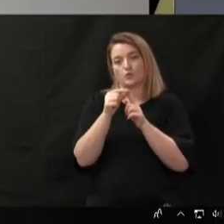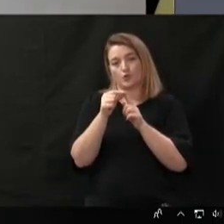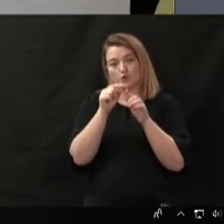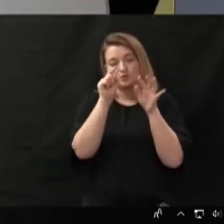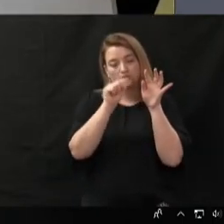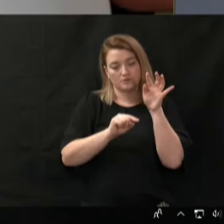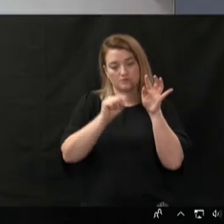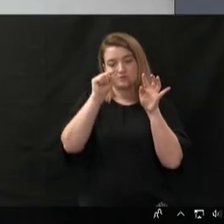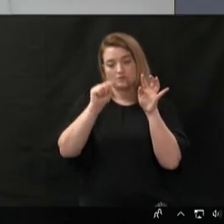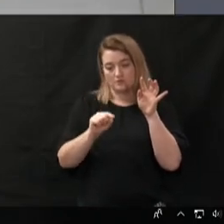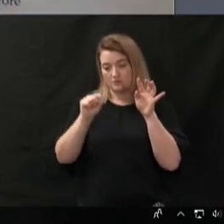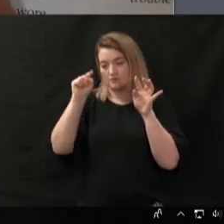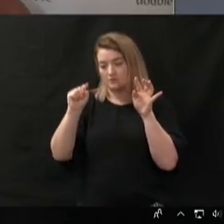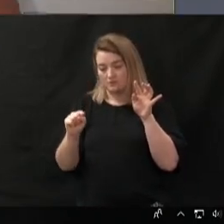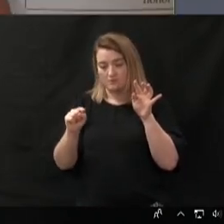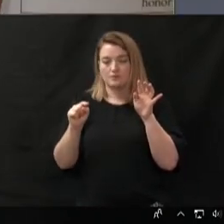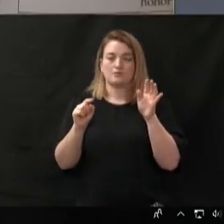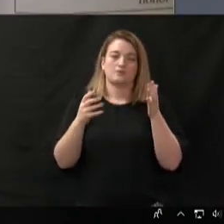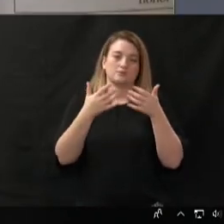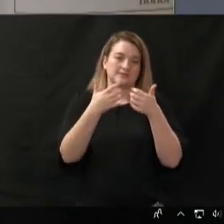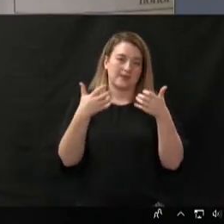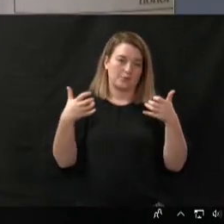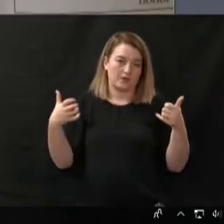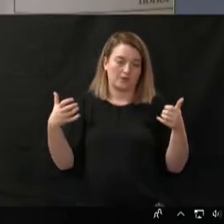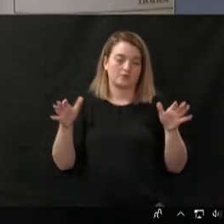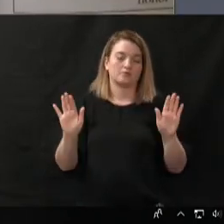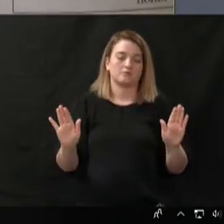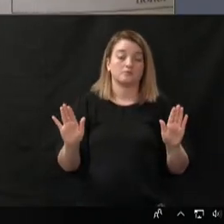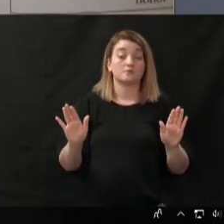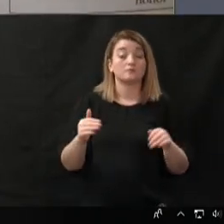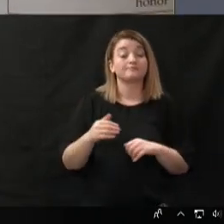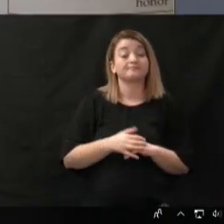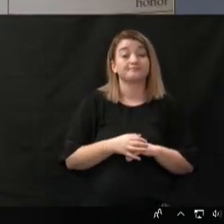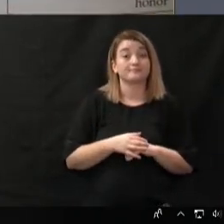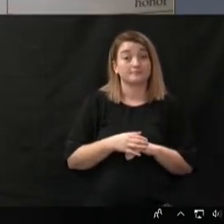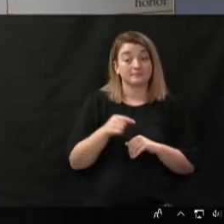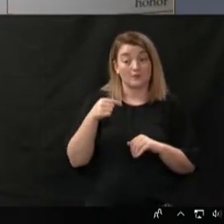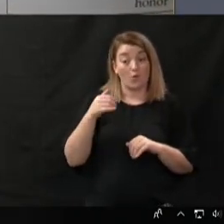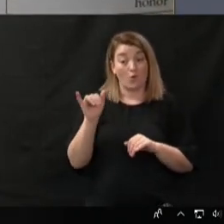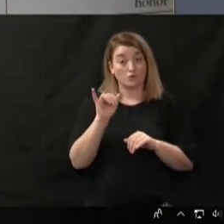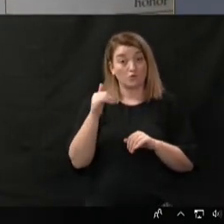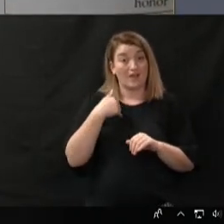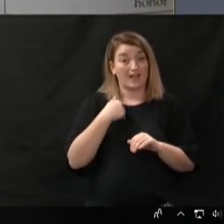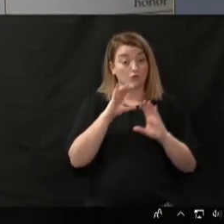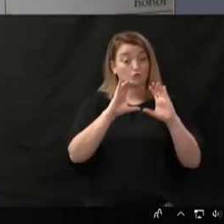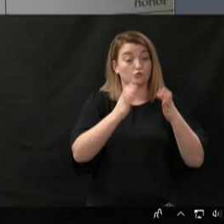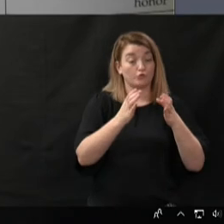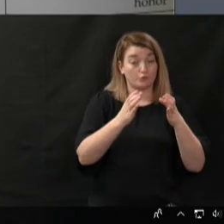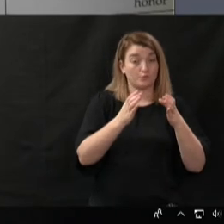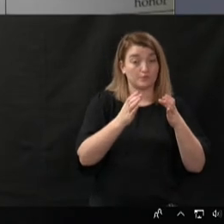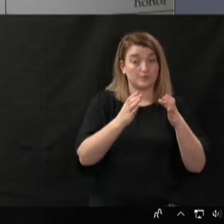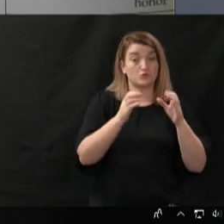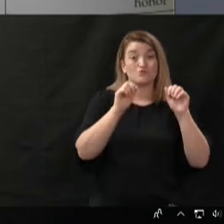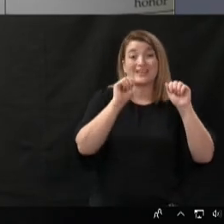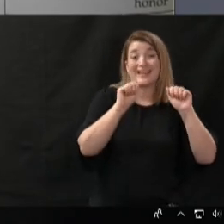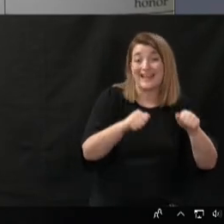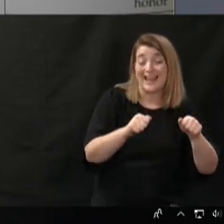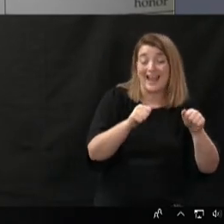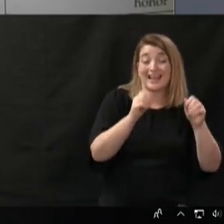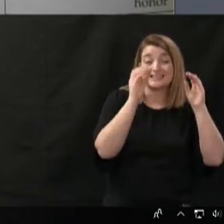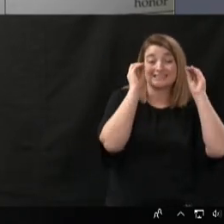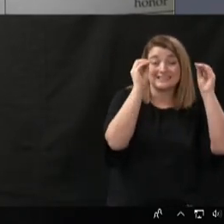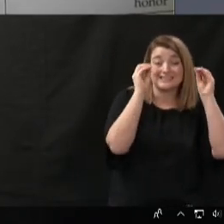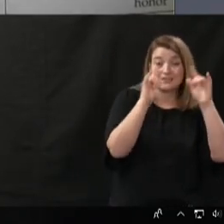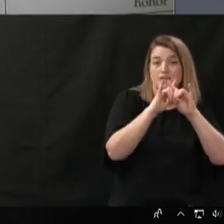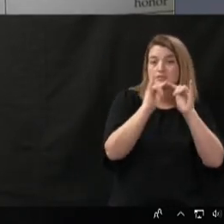Then on the next page, it has groups that you can teach together. Once only in one,